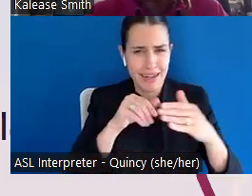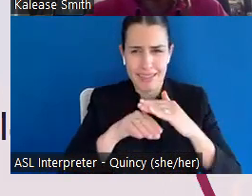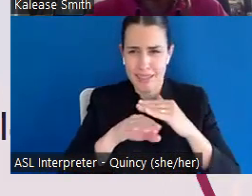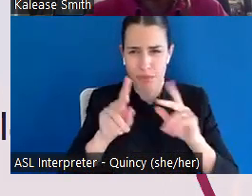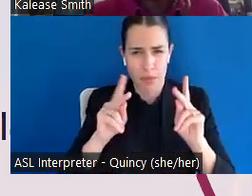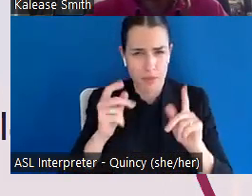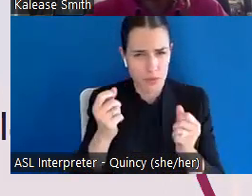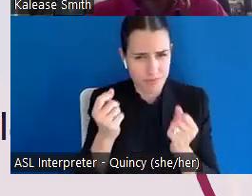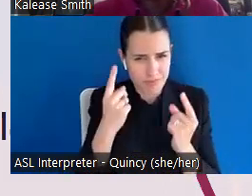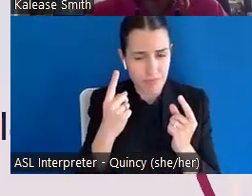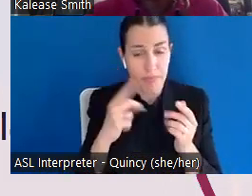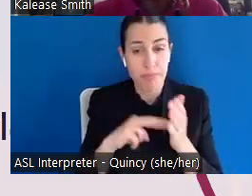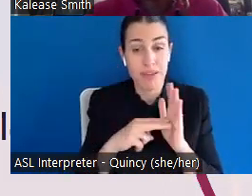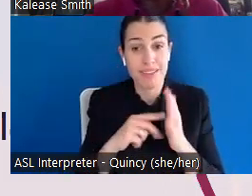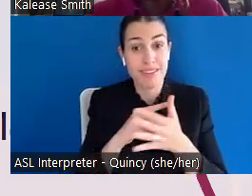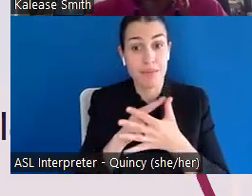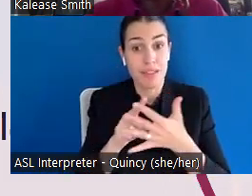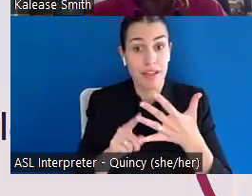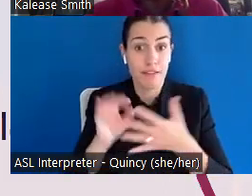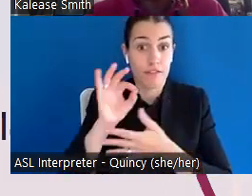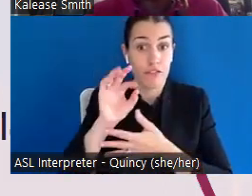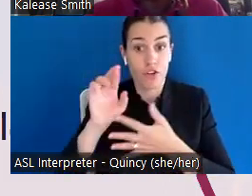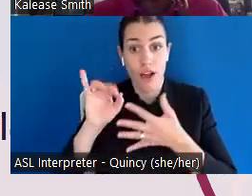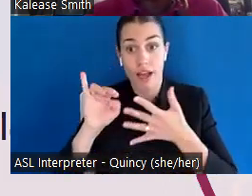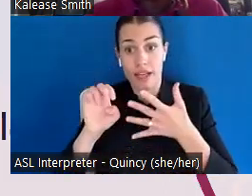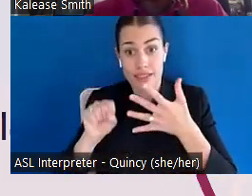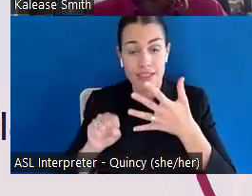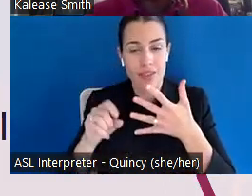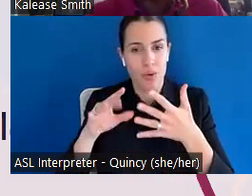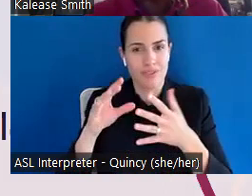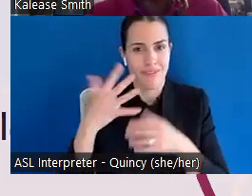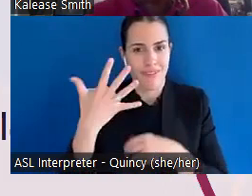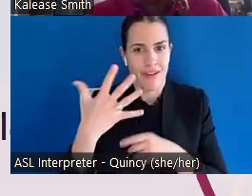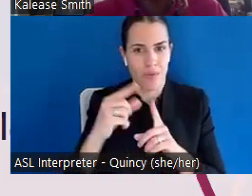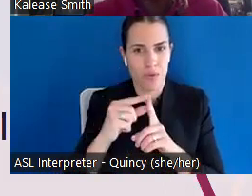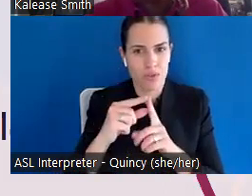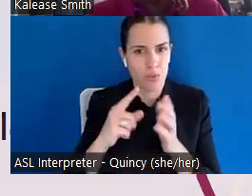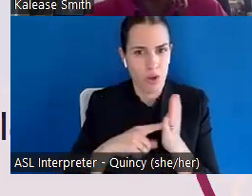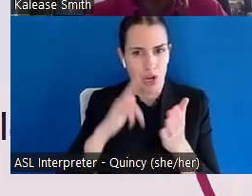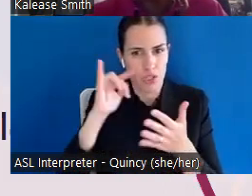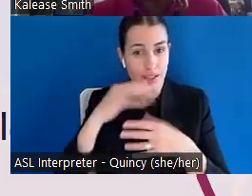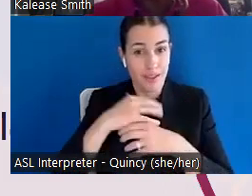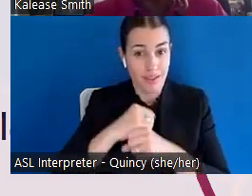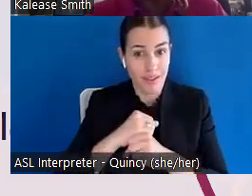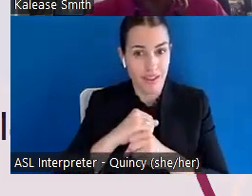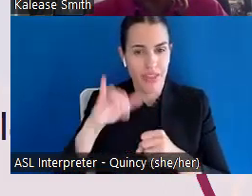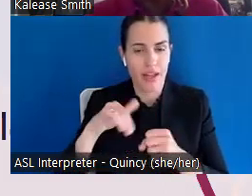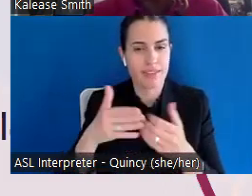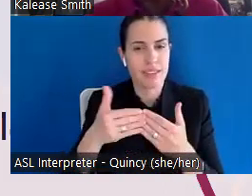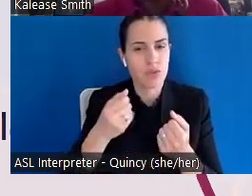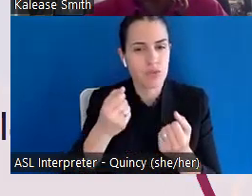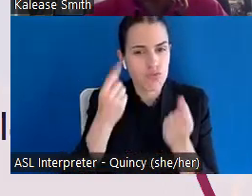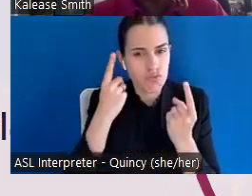just utilizing even if it's just 5 main themes of what consent can look like, it's much more easily digestible